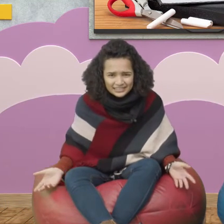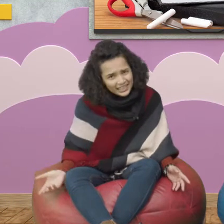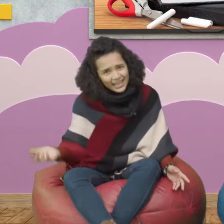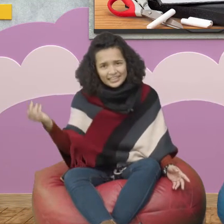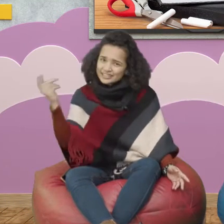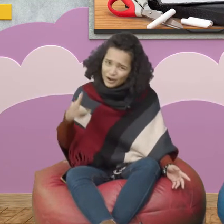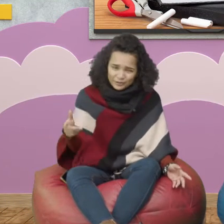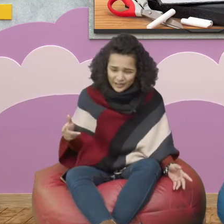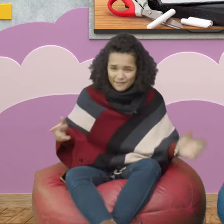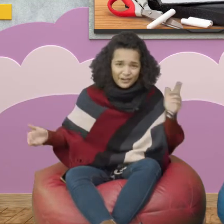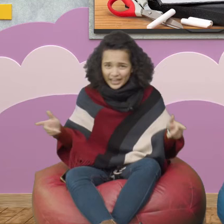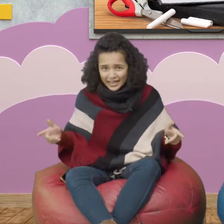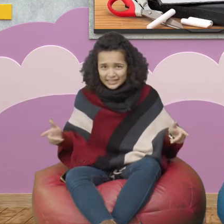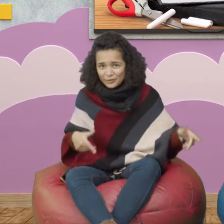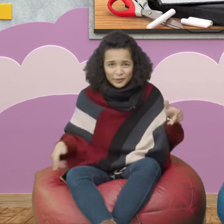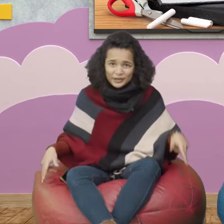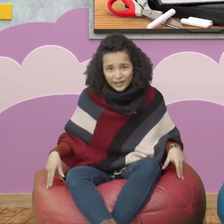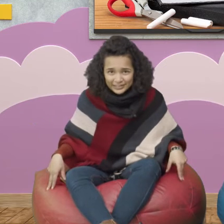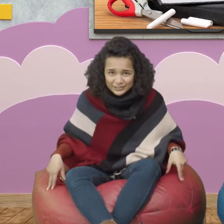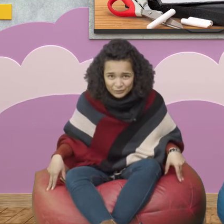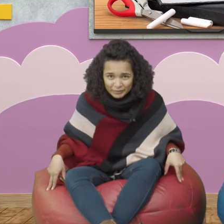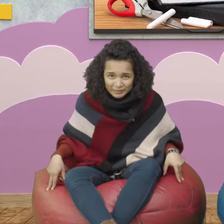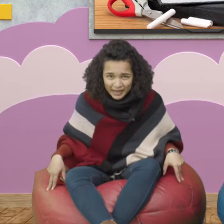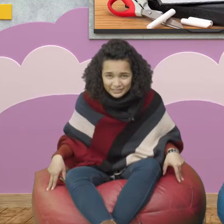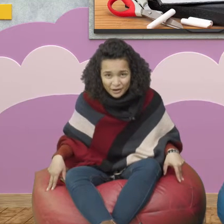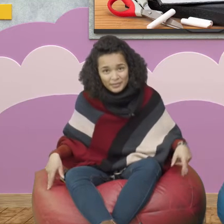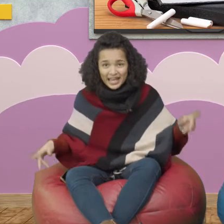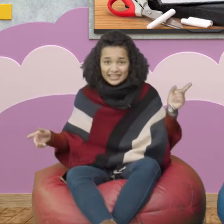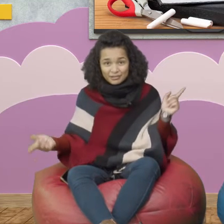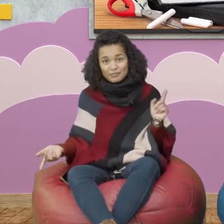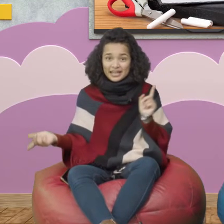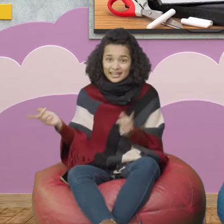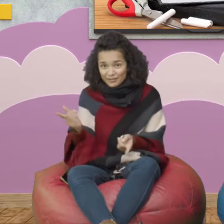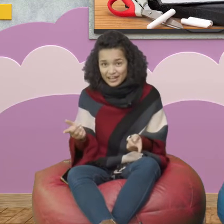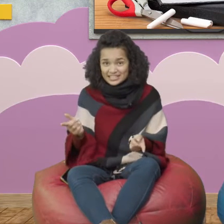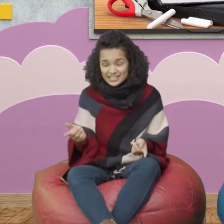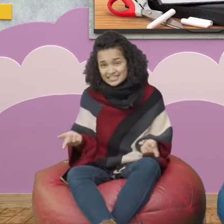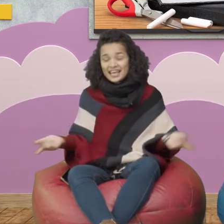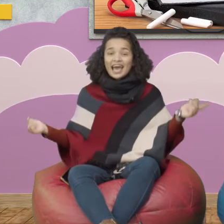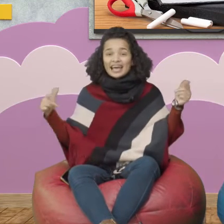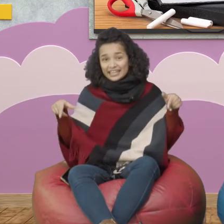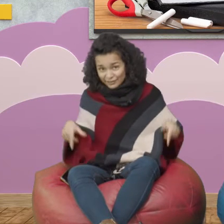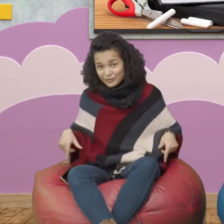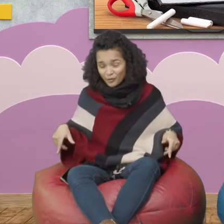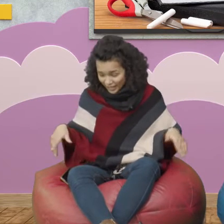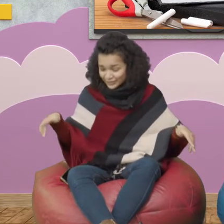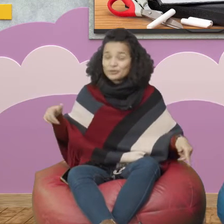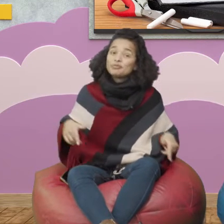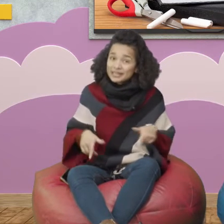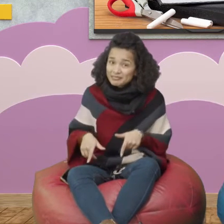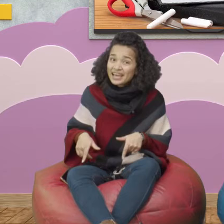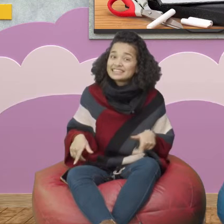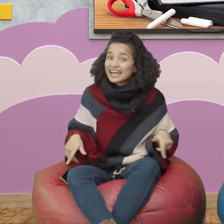guys, don't forget where we got the school beanbags from, and that is from Innovations. And if you want